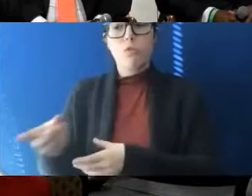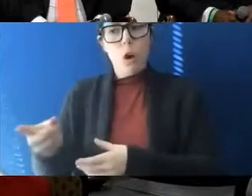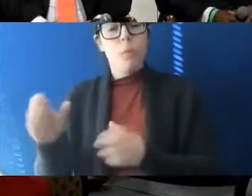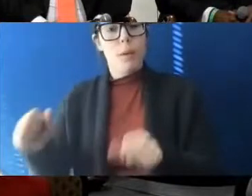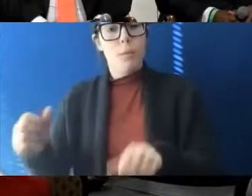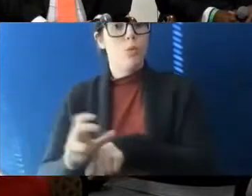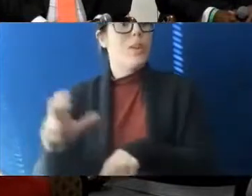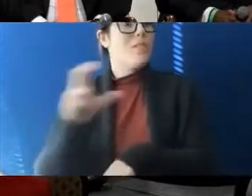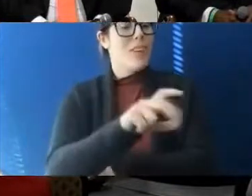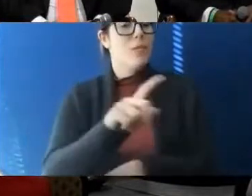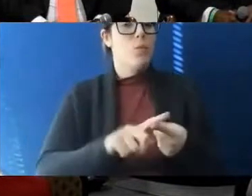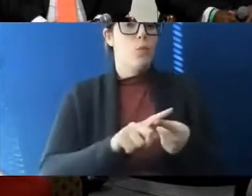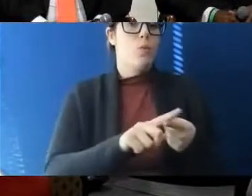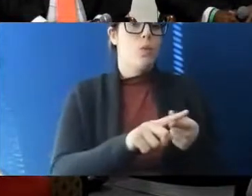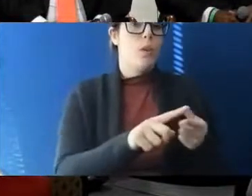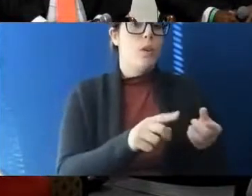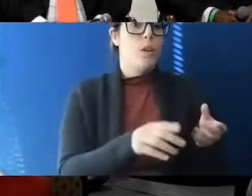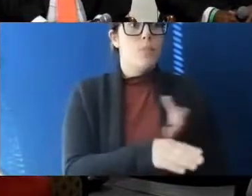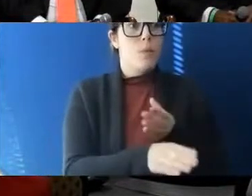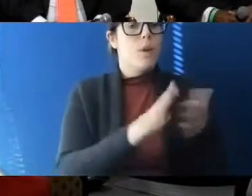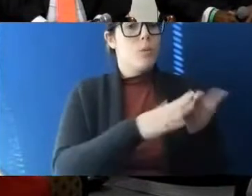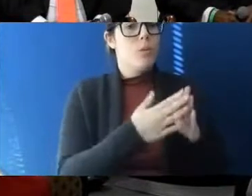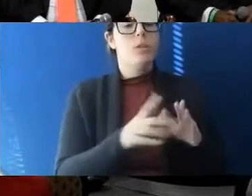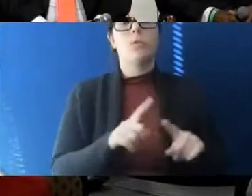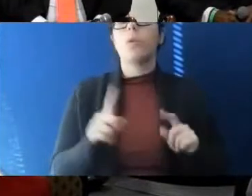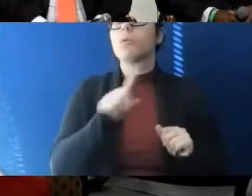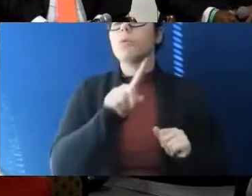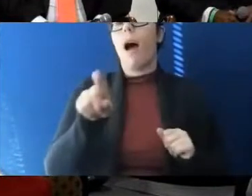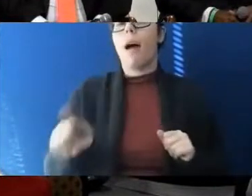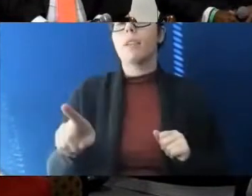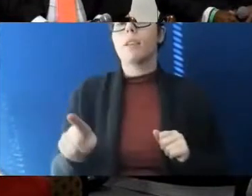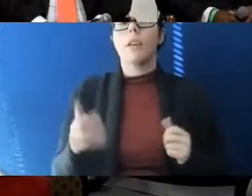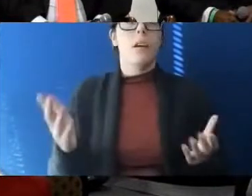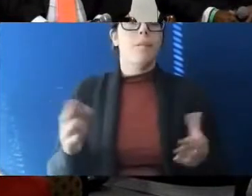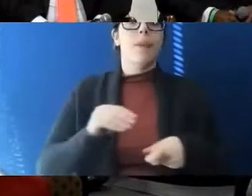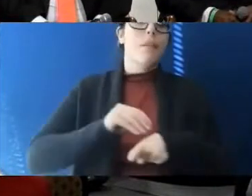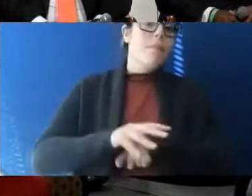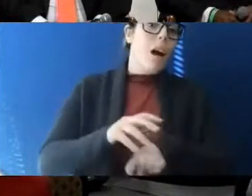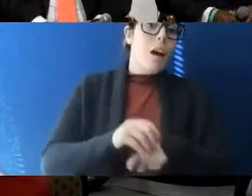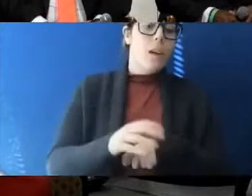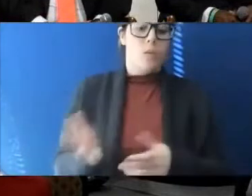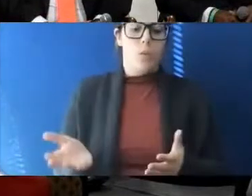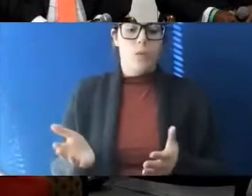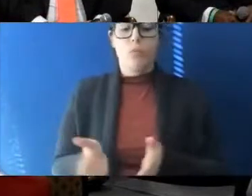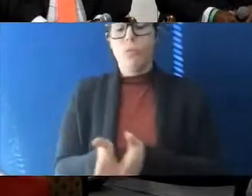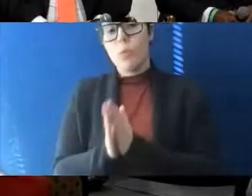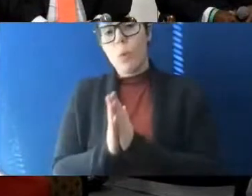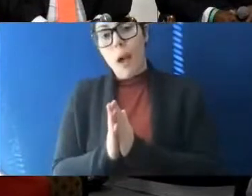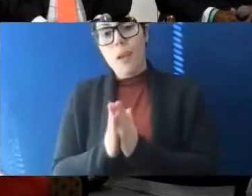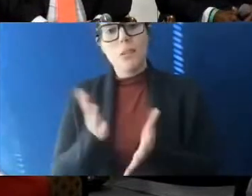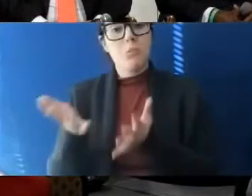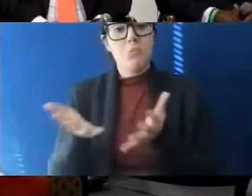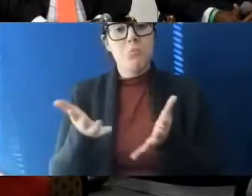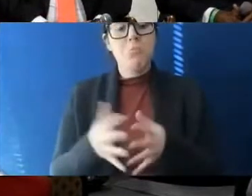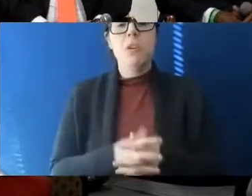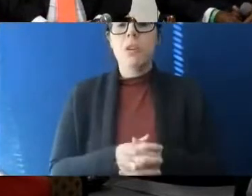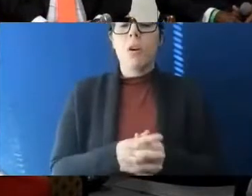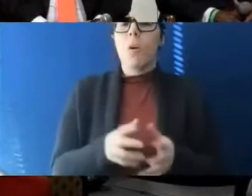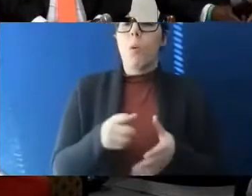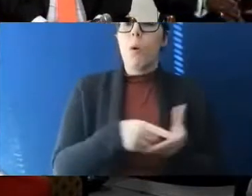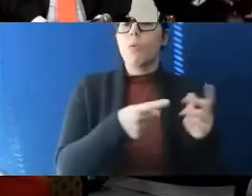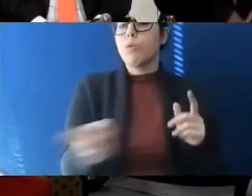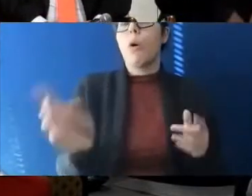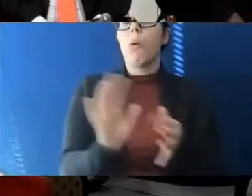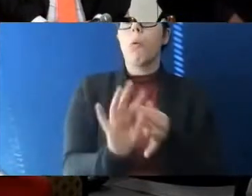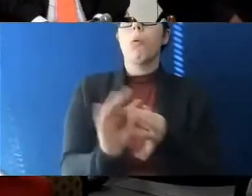which will be critical to those communities growing. So let me just ask, in terms of advice or requests from the august group we have gathered here, what would you